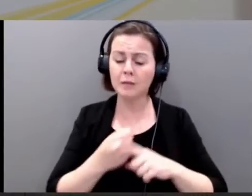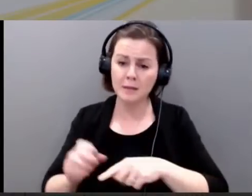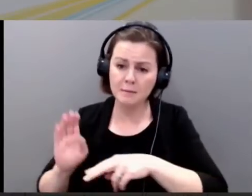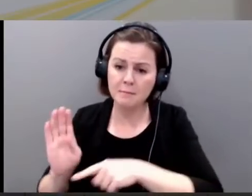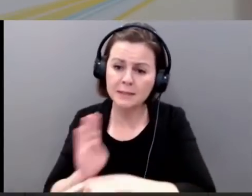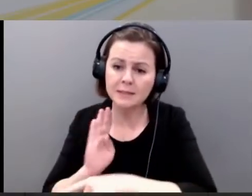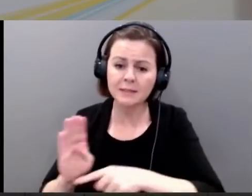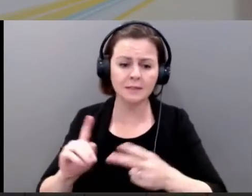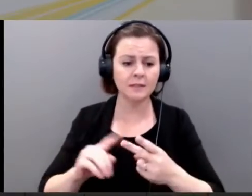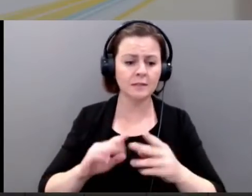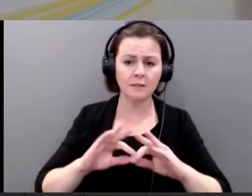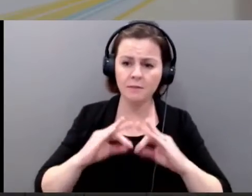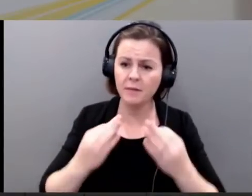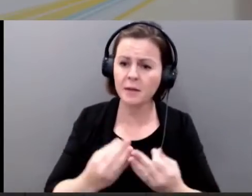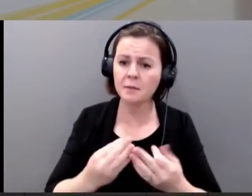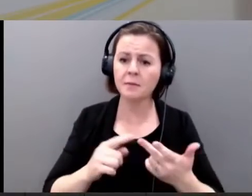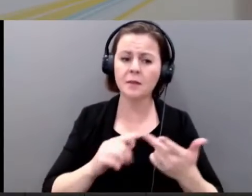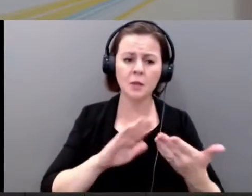broader community.